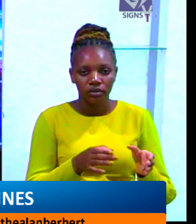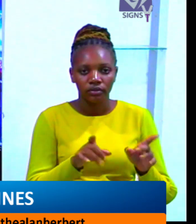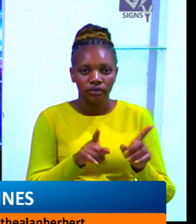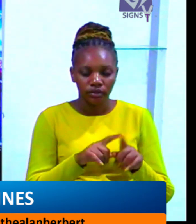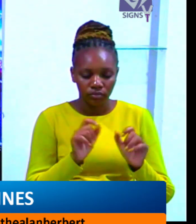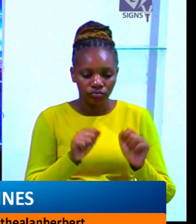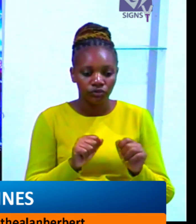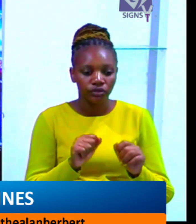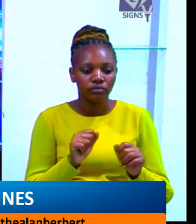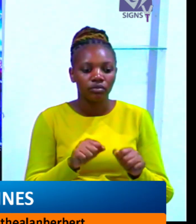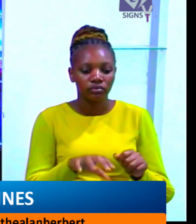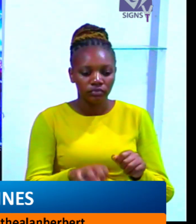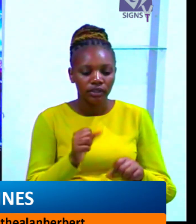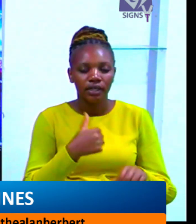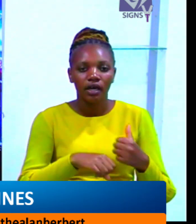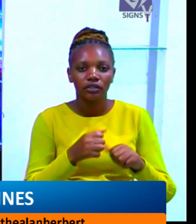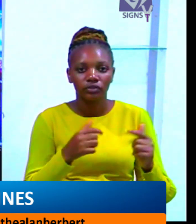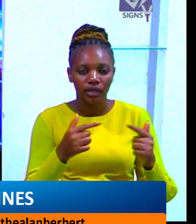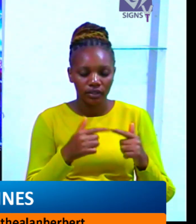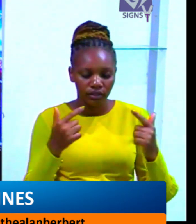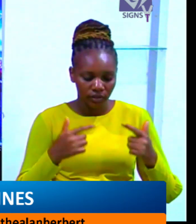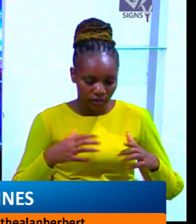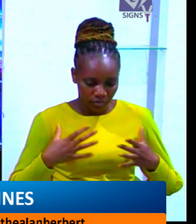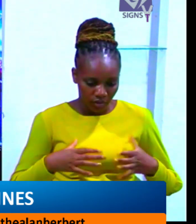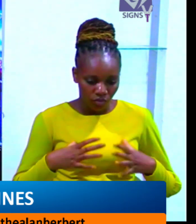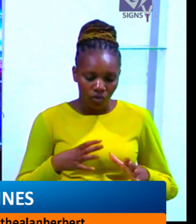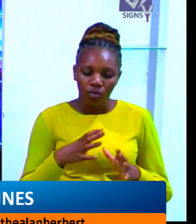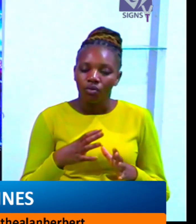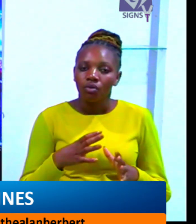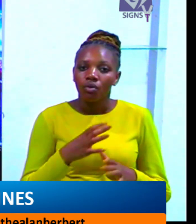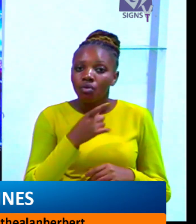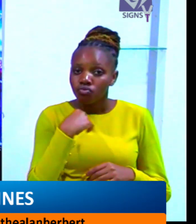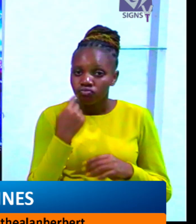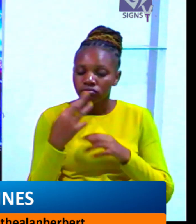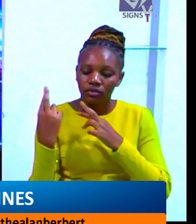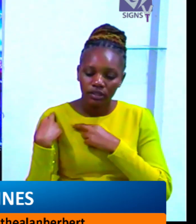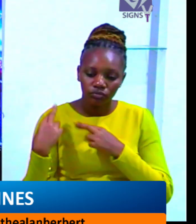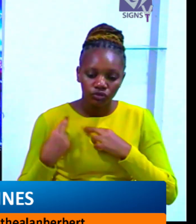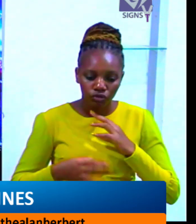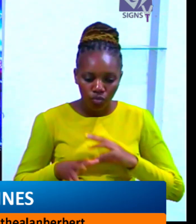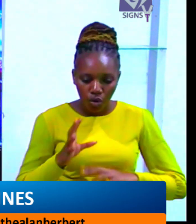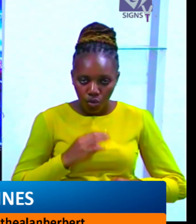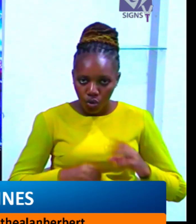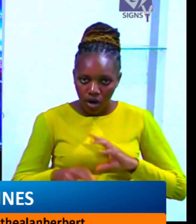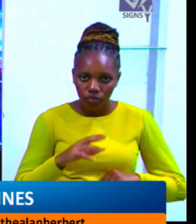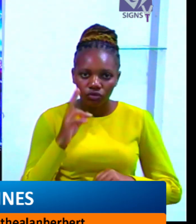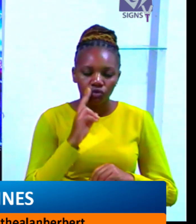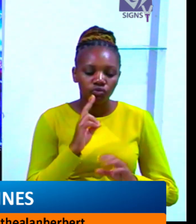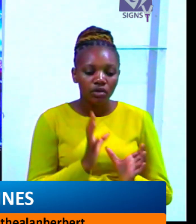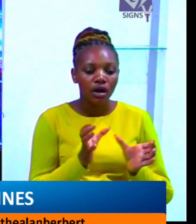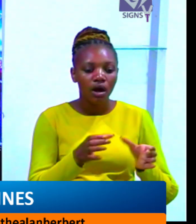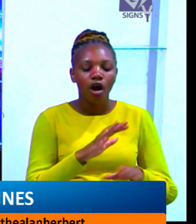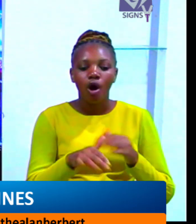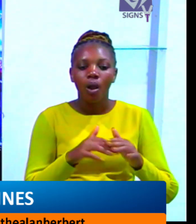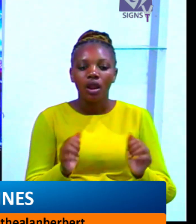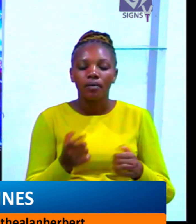collapse of sugar company. All this is on his tour or during his tour in